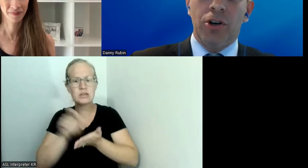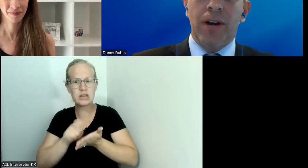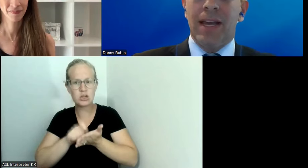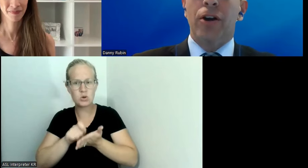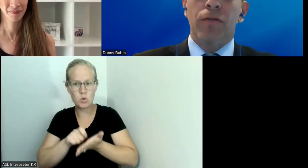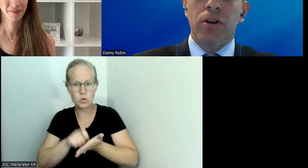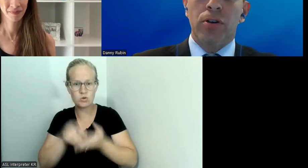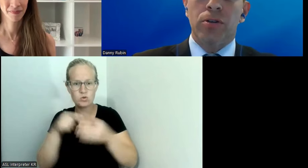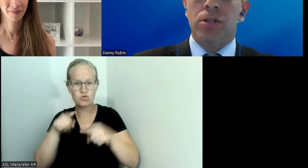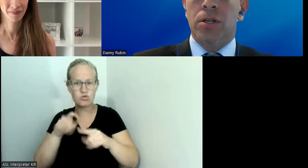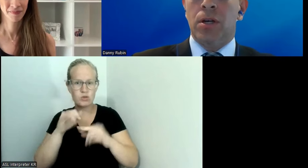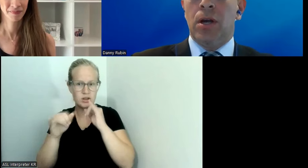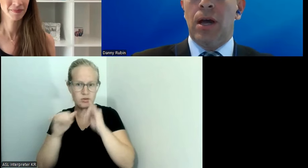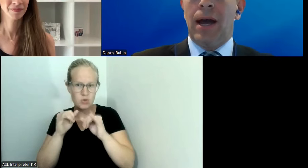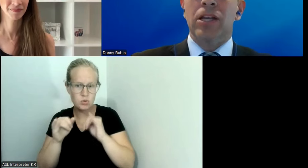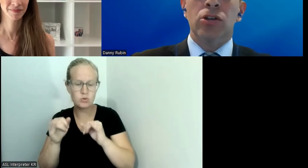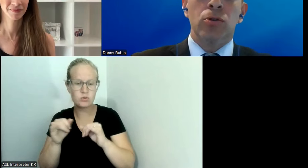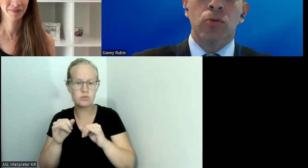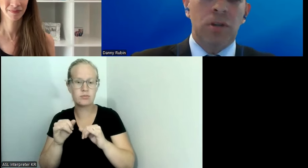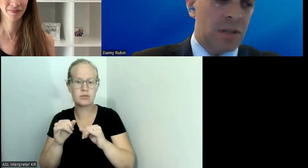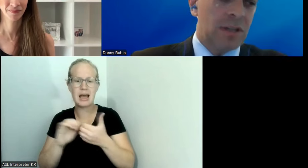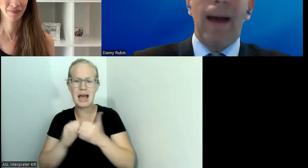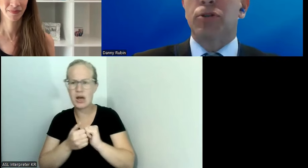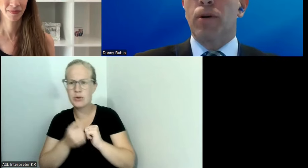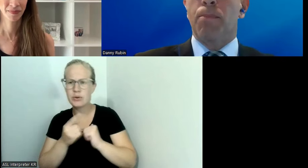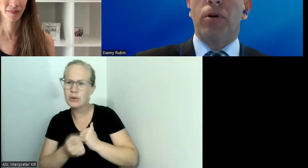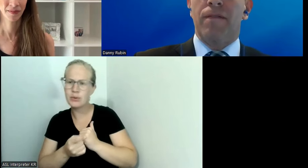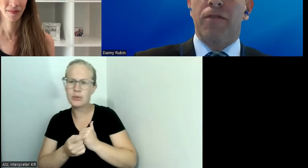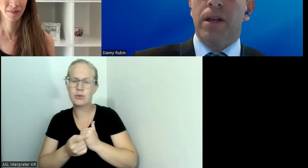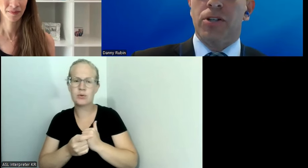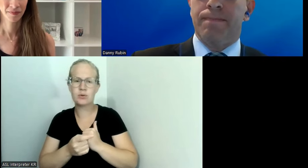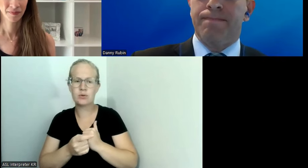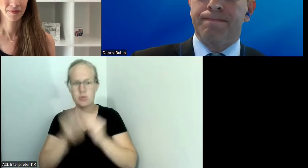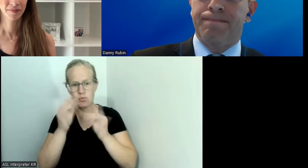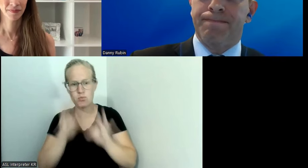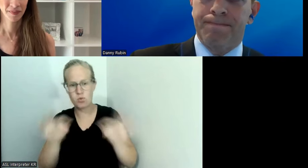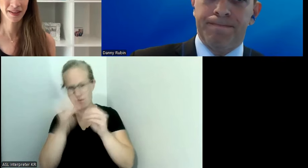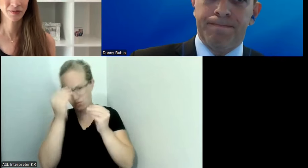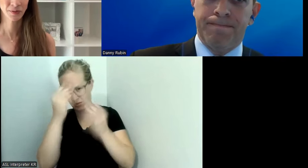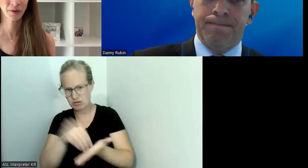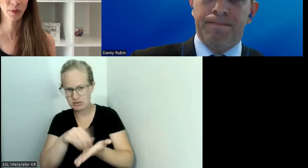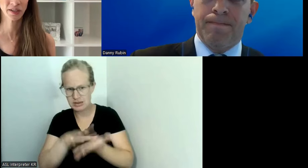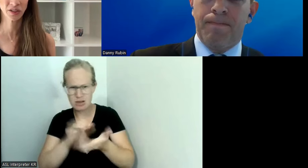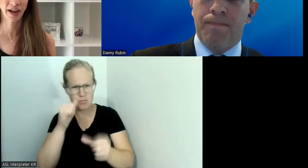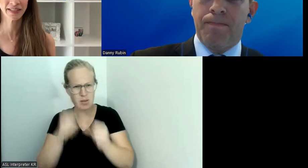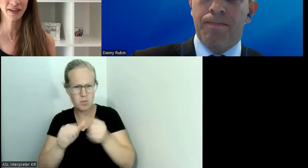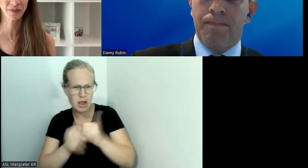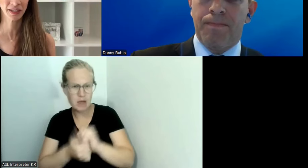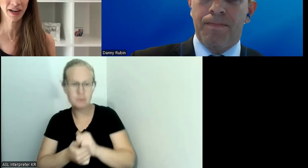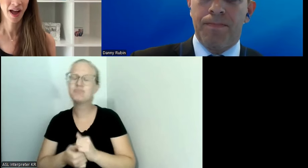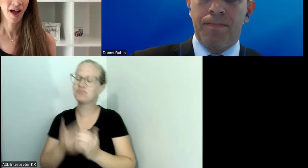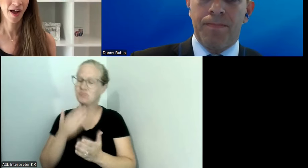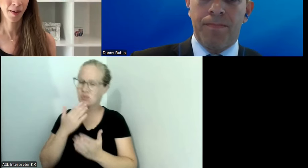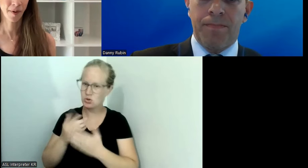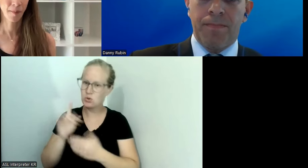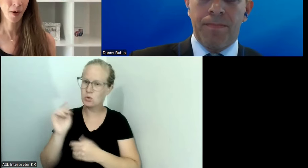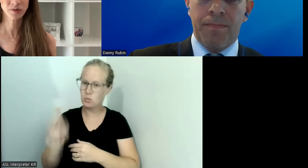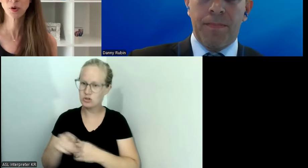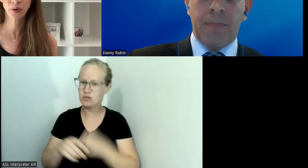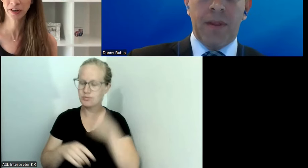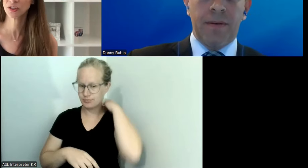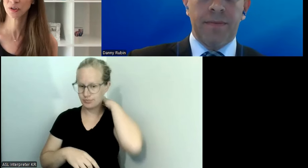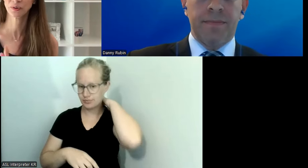during interviews? How do you capture important information? Yeah, it's a really good question. I definitely, um,